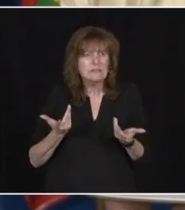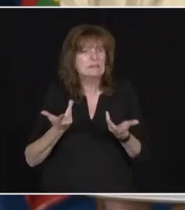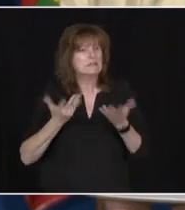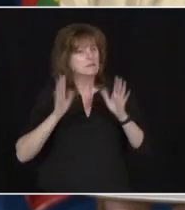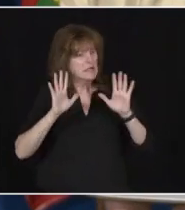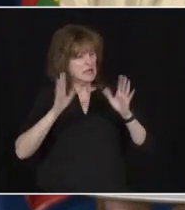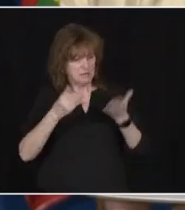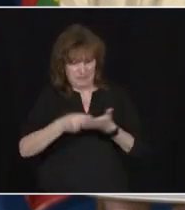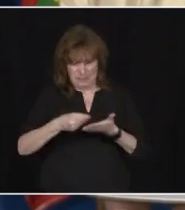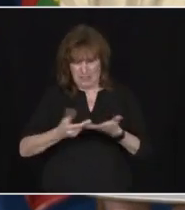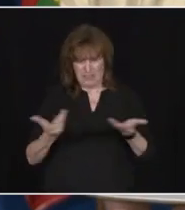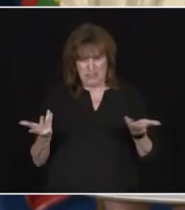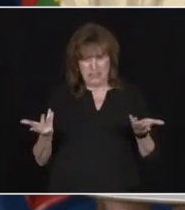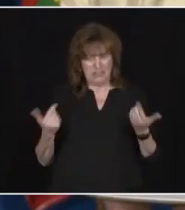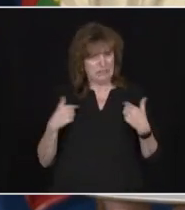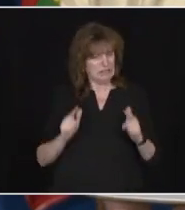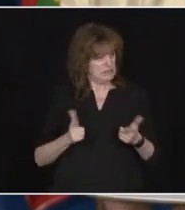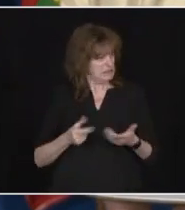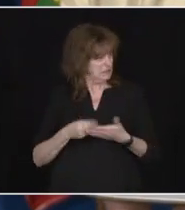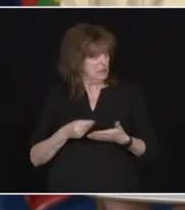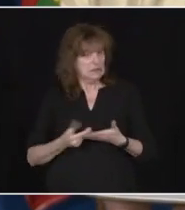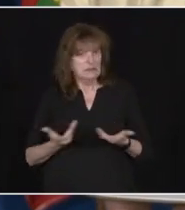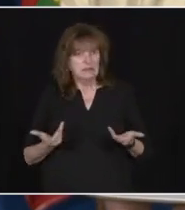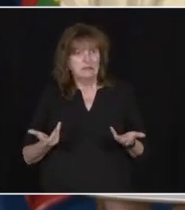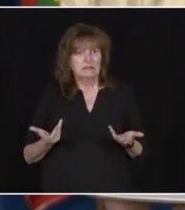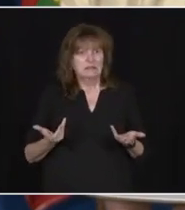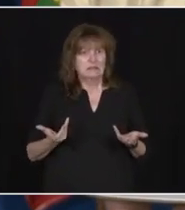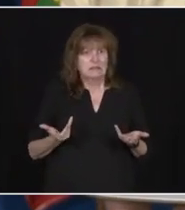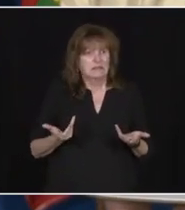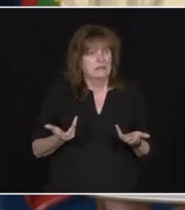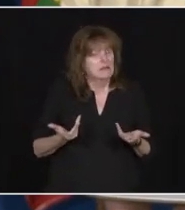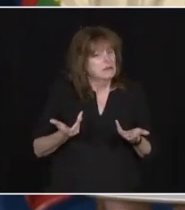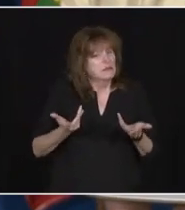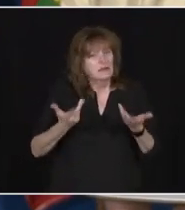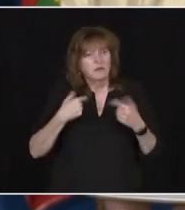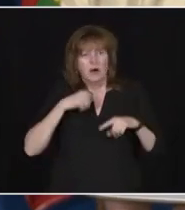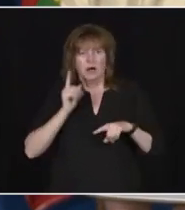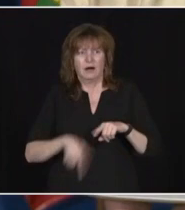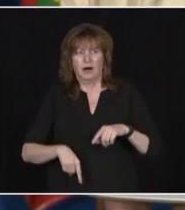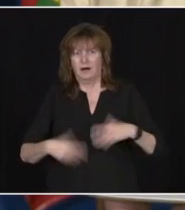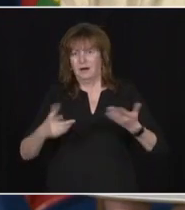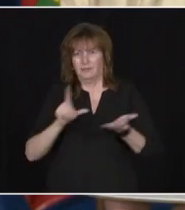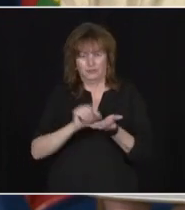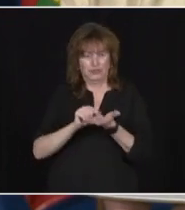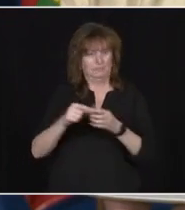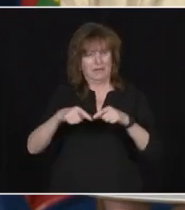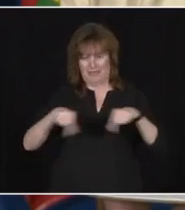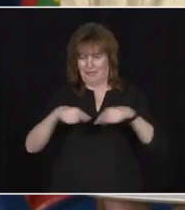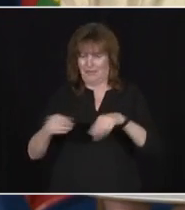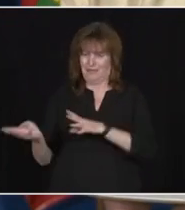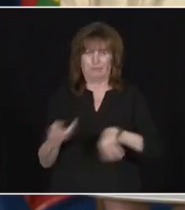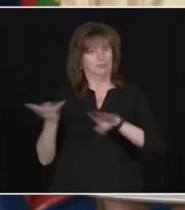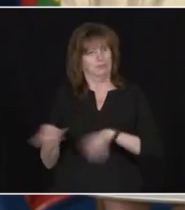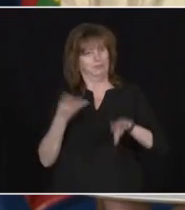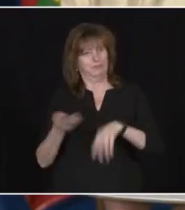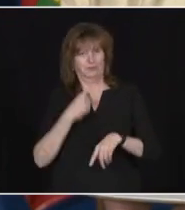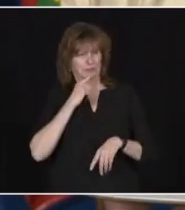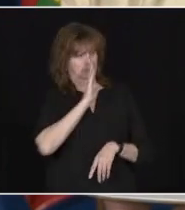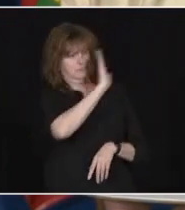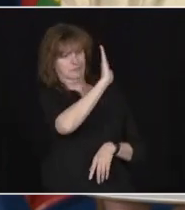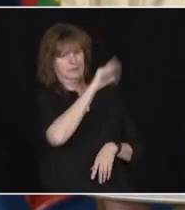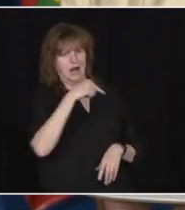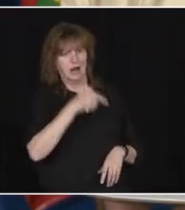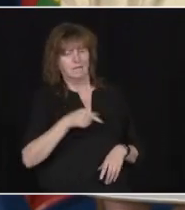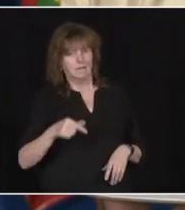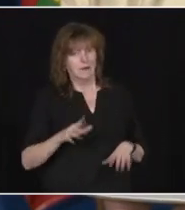money. And we don't have the printing press that the feds have. But in saying that, the federal